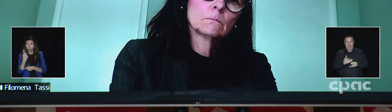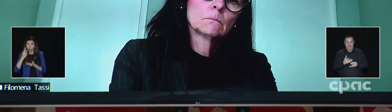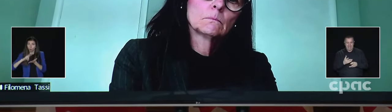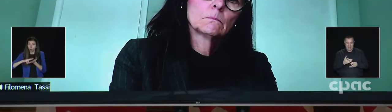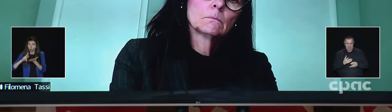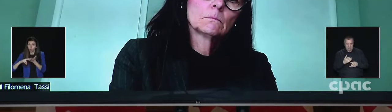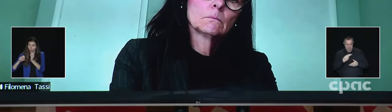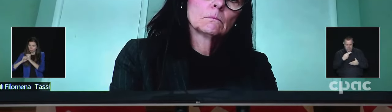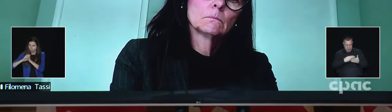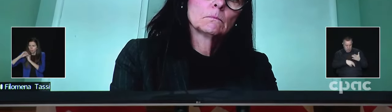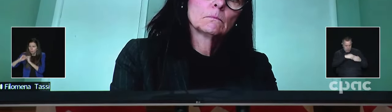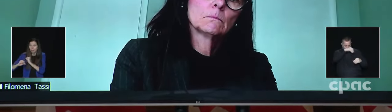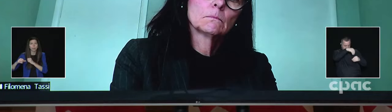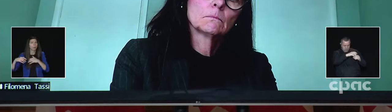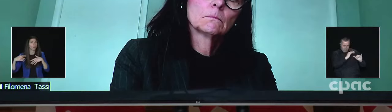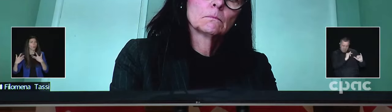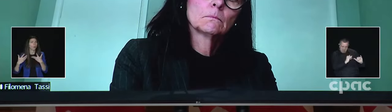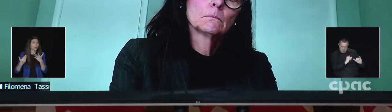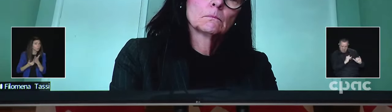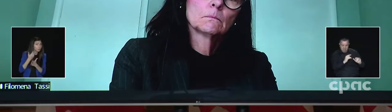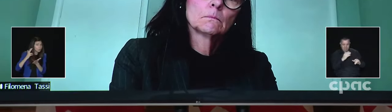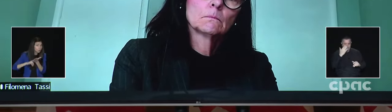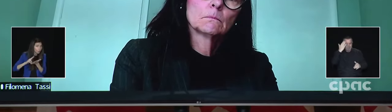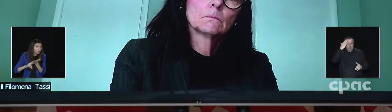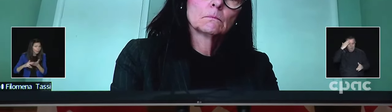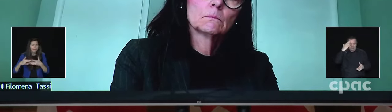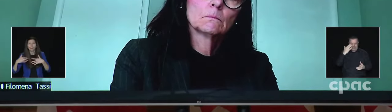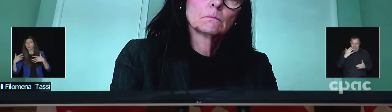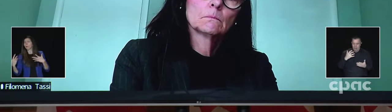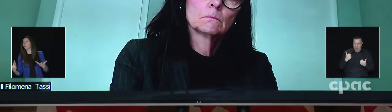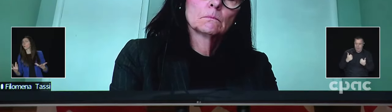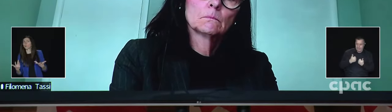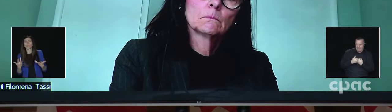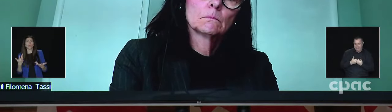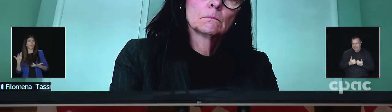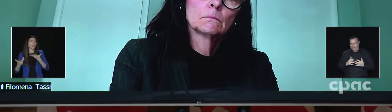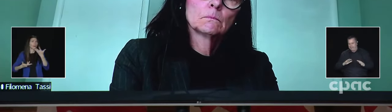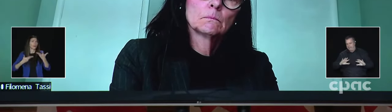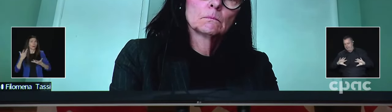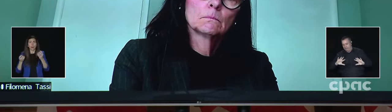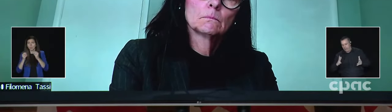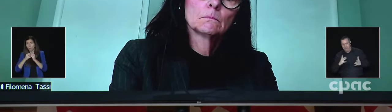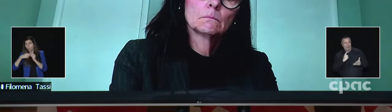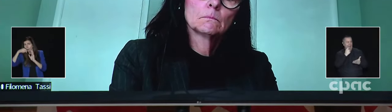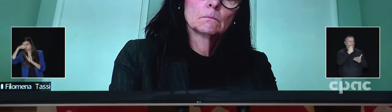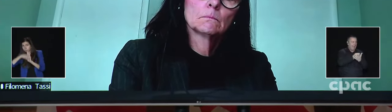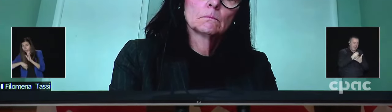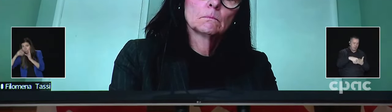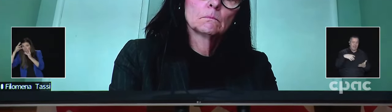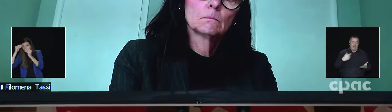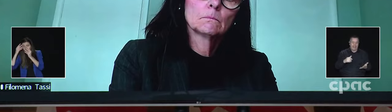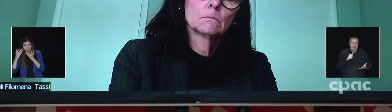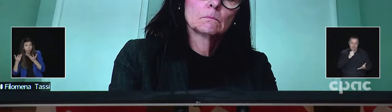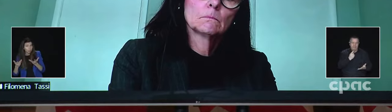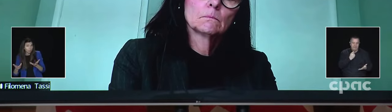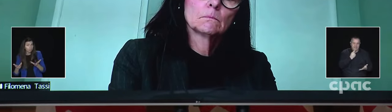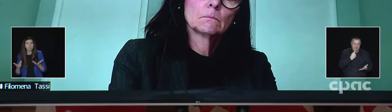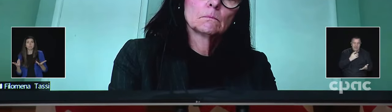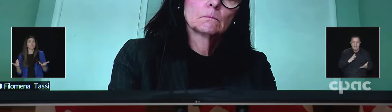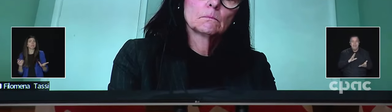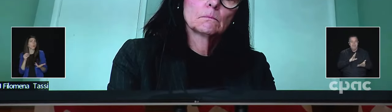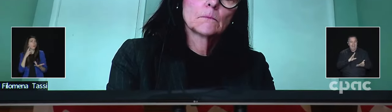practical challenges that we know about securing test results and the like, or, you know, will it essentially depend on the uptake of the existing supply flowing